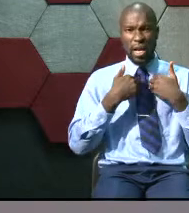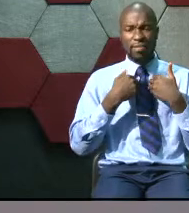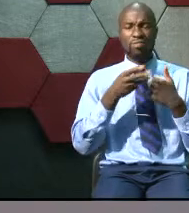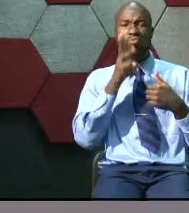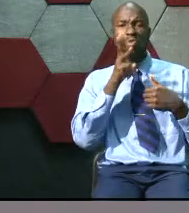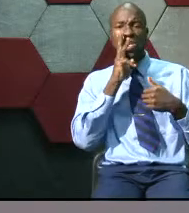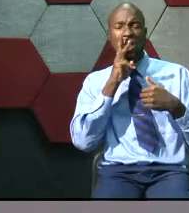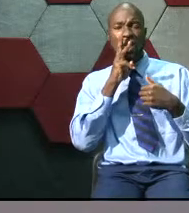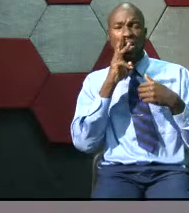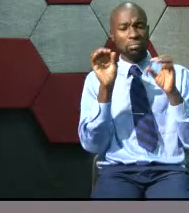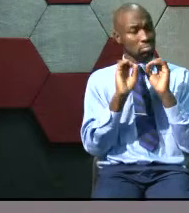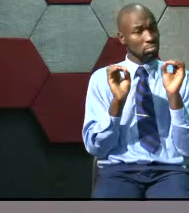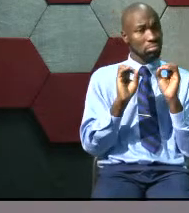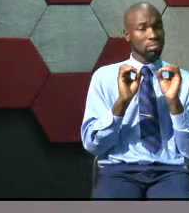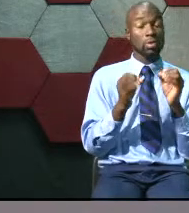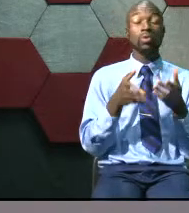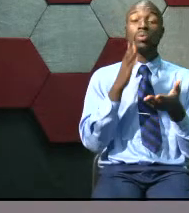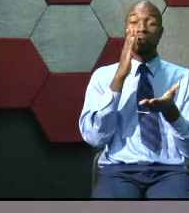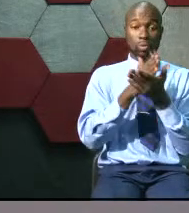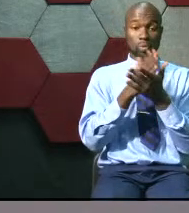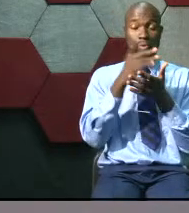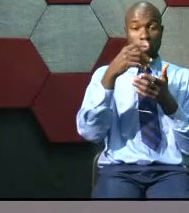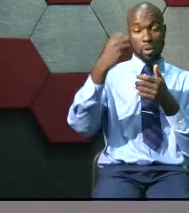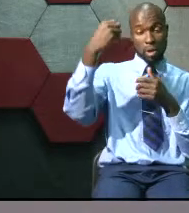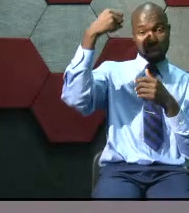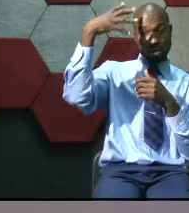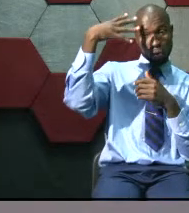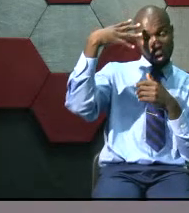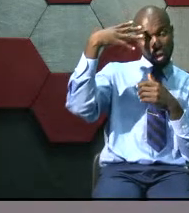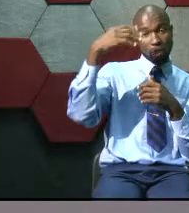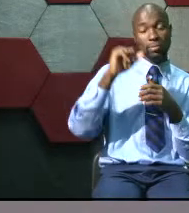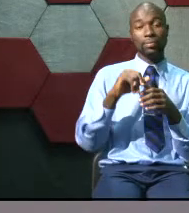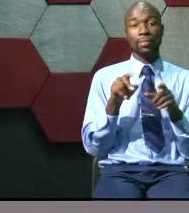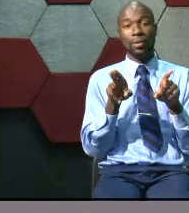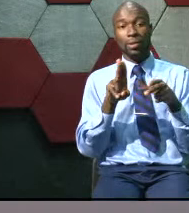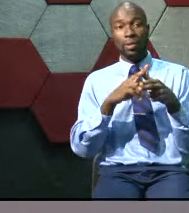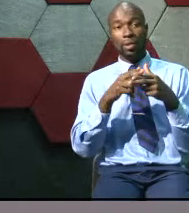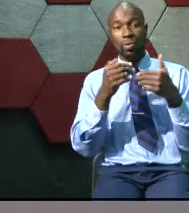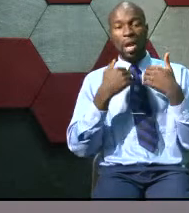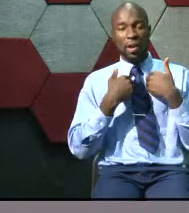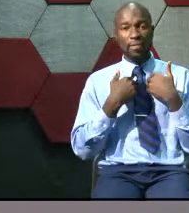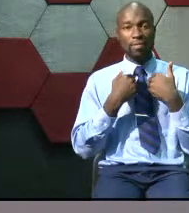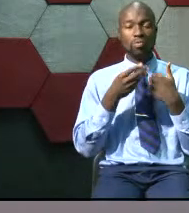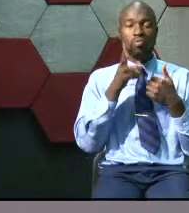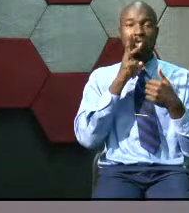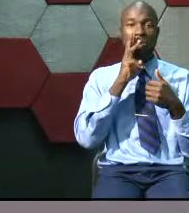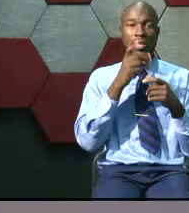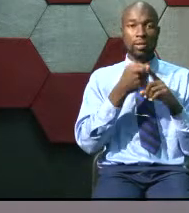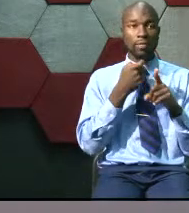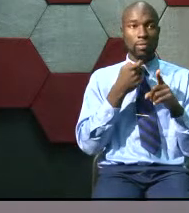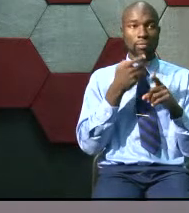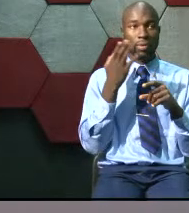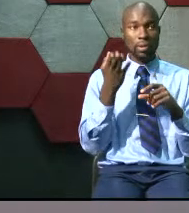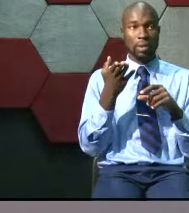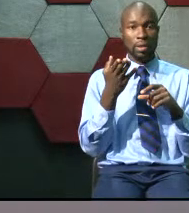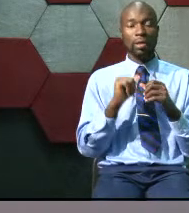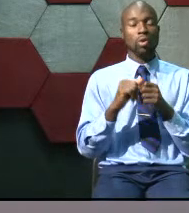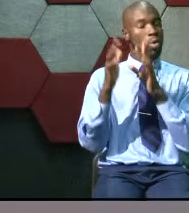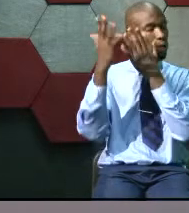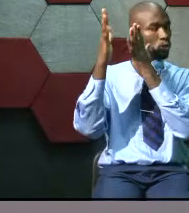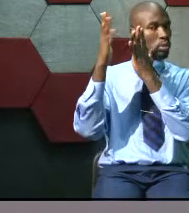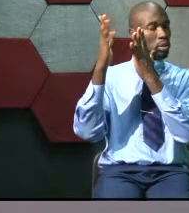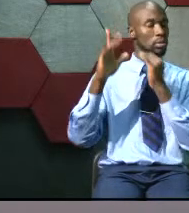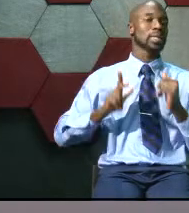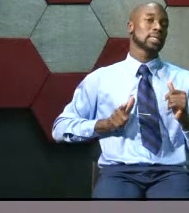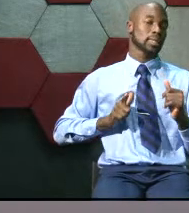water. You ensure your solar-powered atmospheric water converter from Memon Academy. Congratulations,